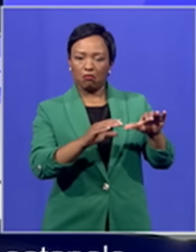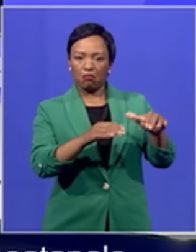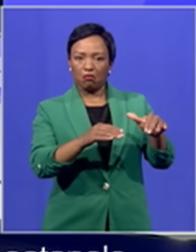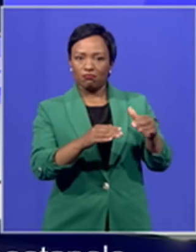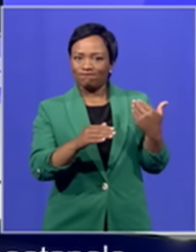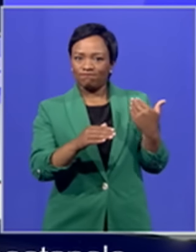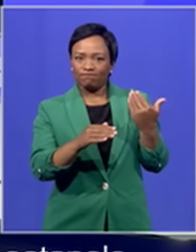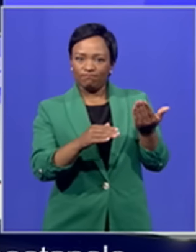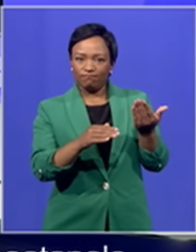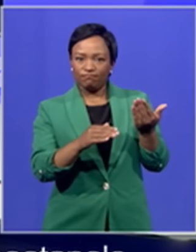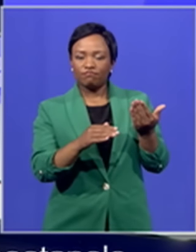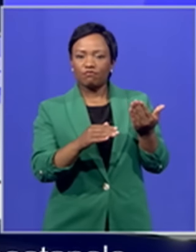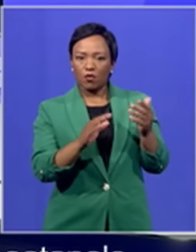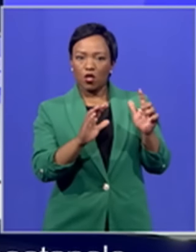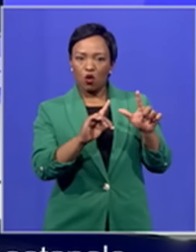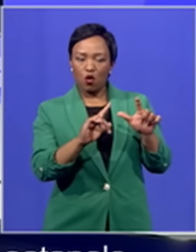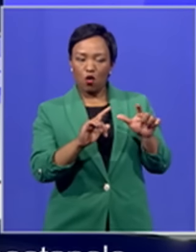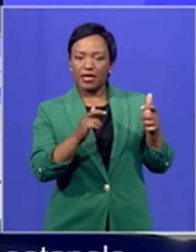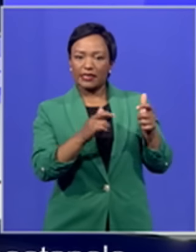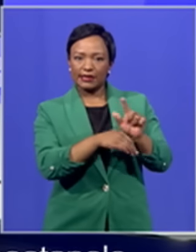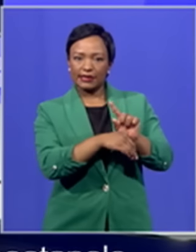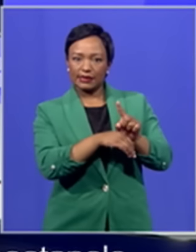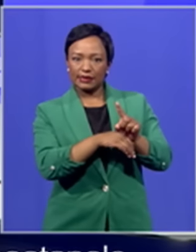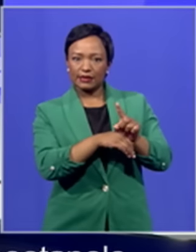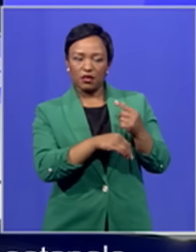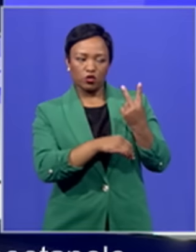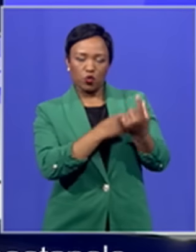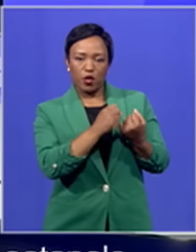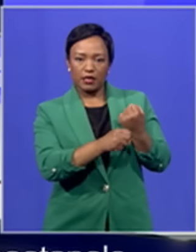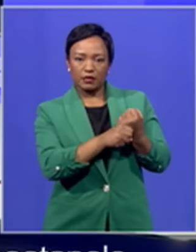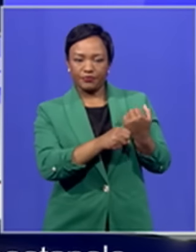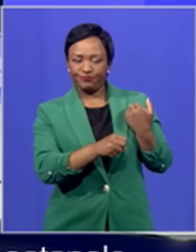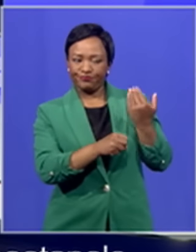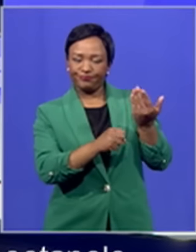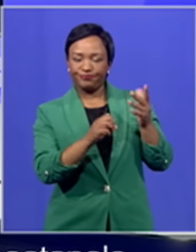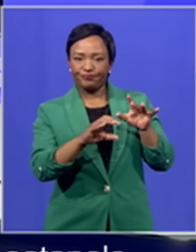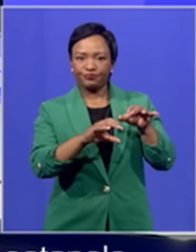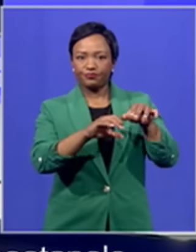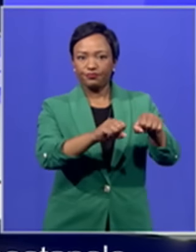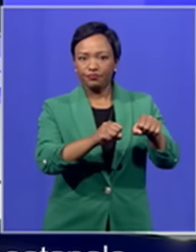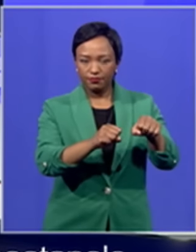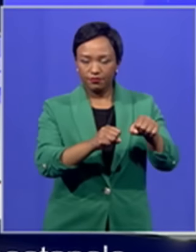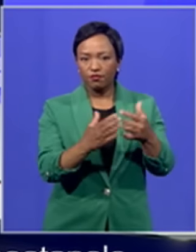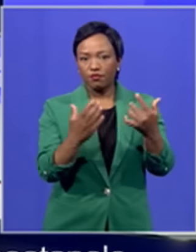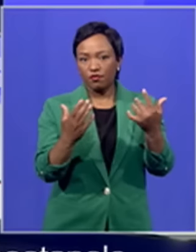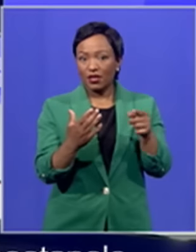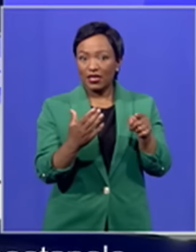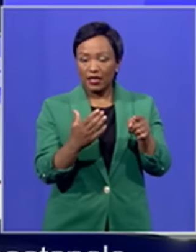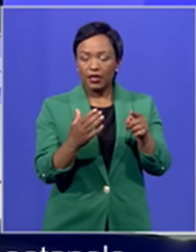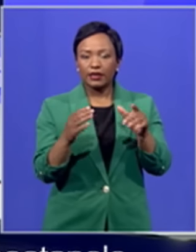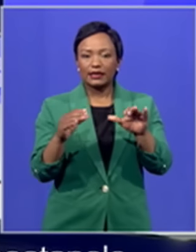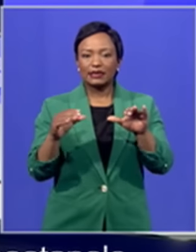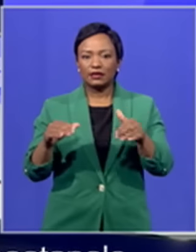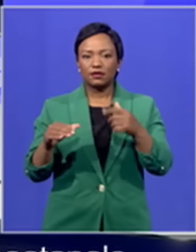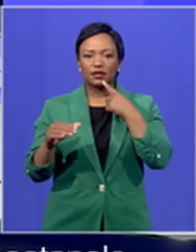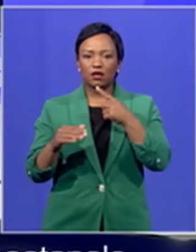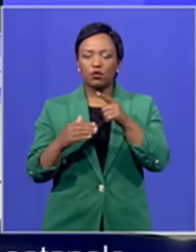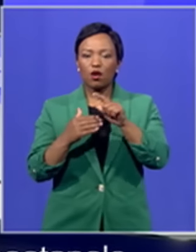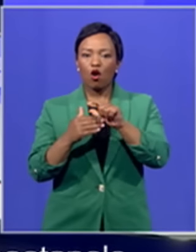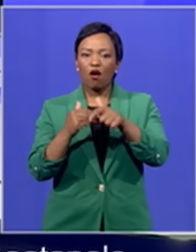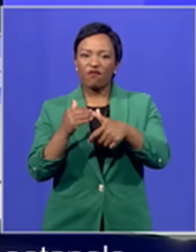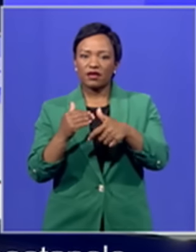se laolwa ke maloko a komiti a nakwana tekano ya mengwaga e mebedi gabjale. Seo se direga le ge mokgatlo o tshepišitše gore o tla swara